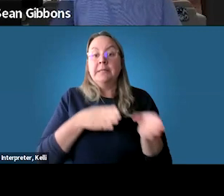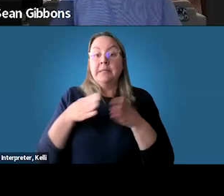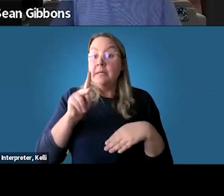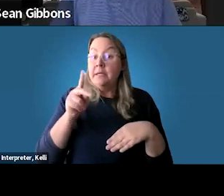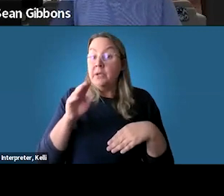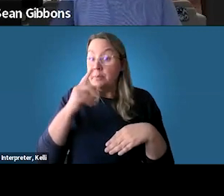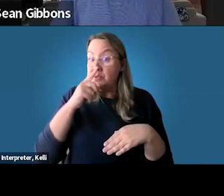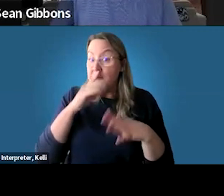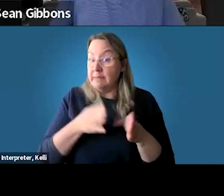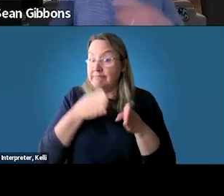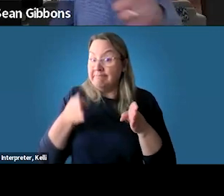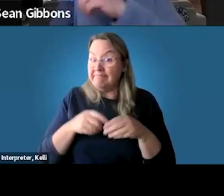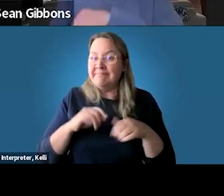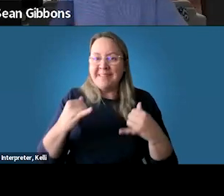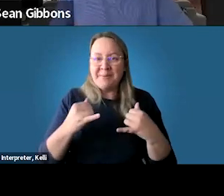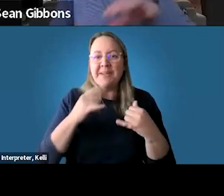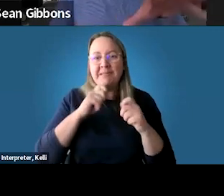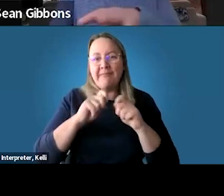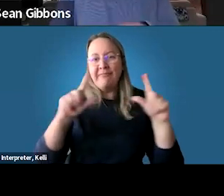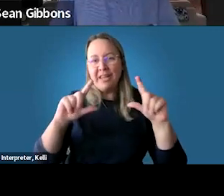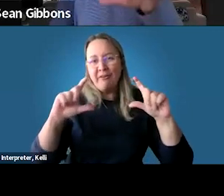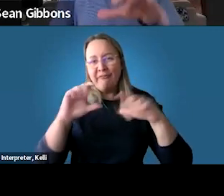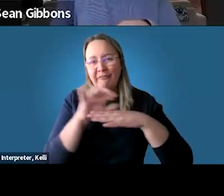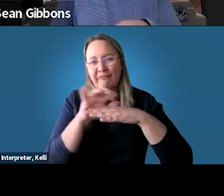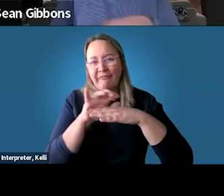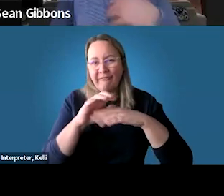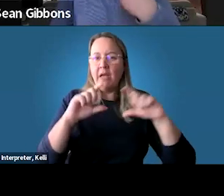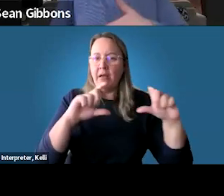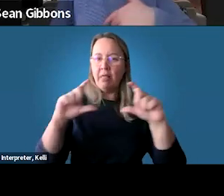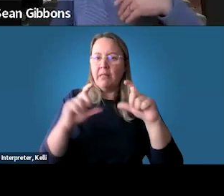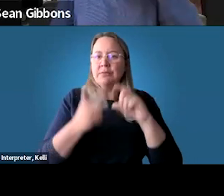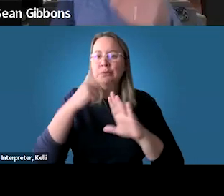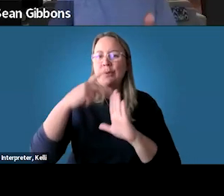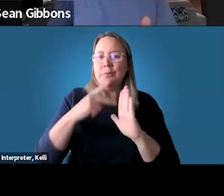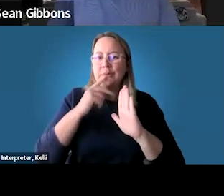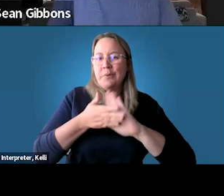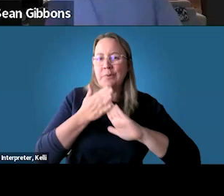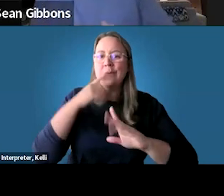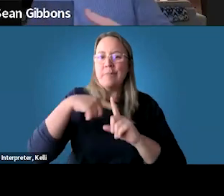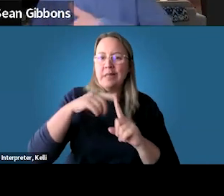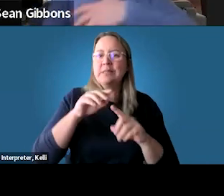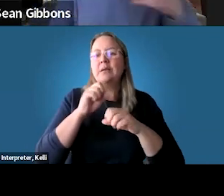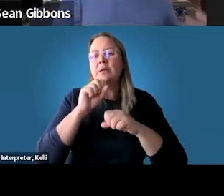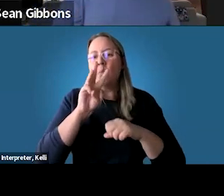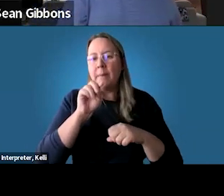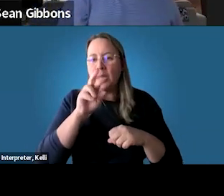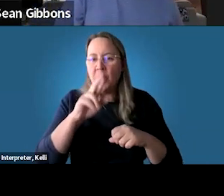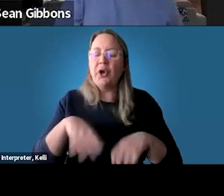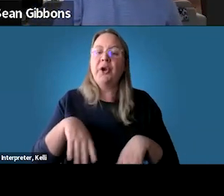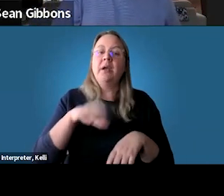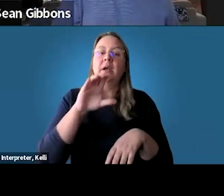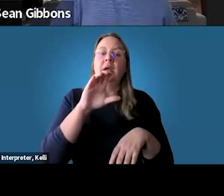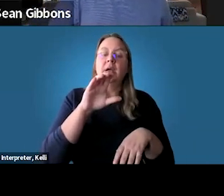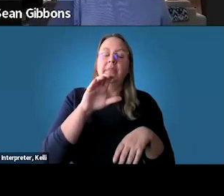if you don't mind moving to the next. We're going to play a couple of videos. These are two of the programs that we run in addition to these webinars, and obviously ComNet, the